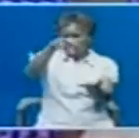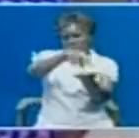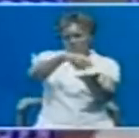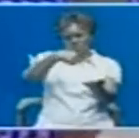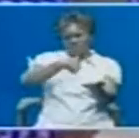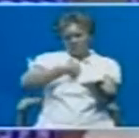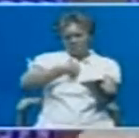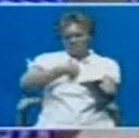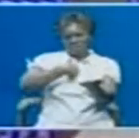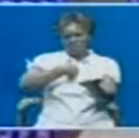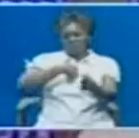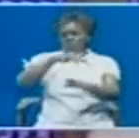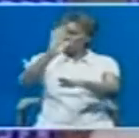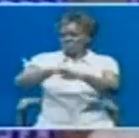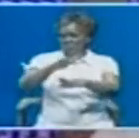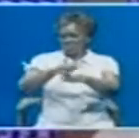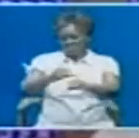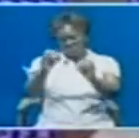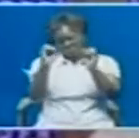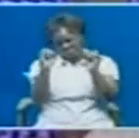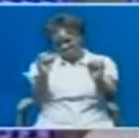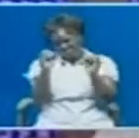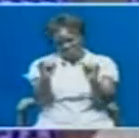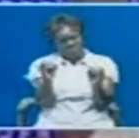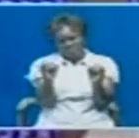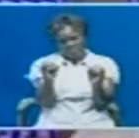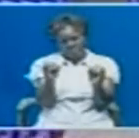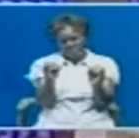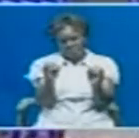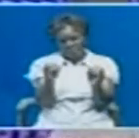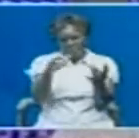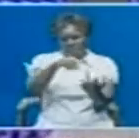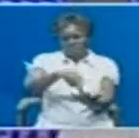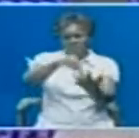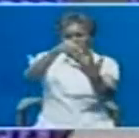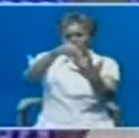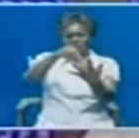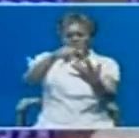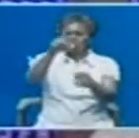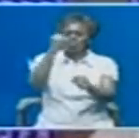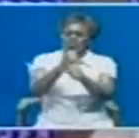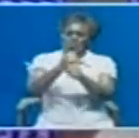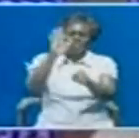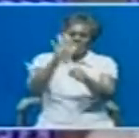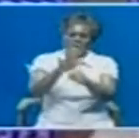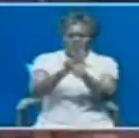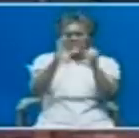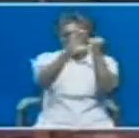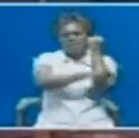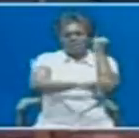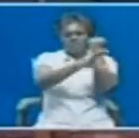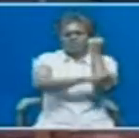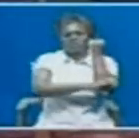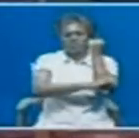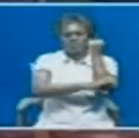is not pleasant at all, especially when you've done so much. Yeah, for your country. For your